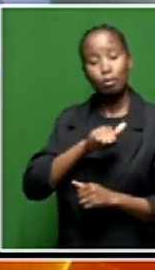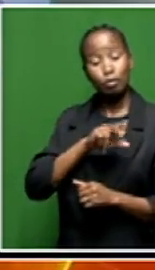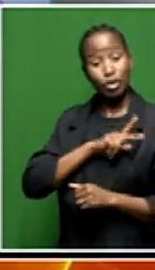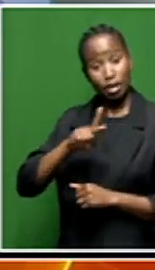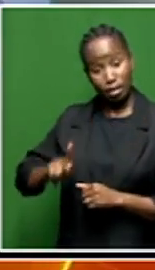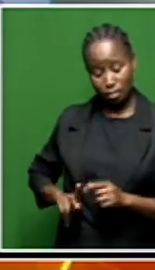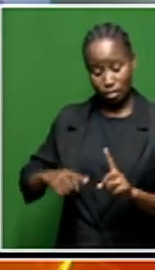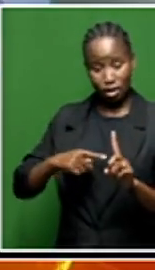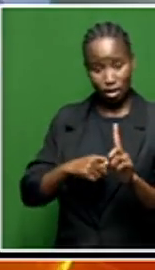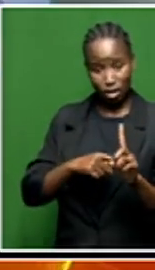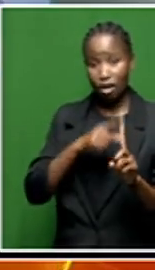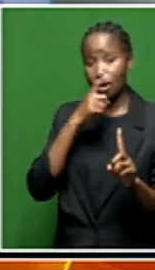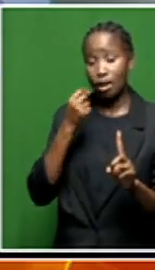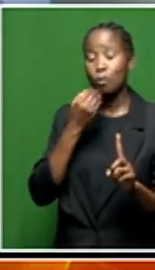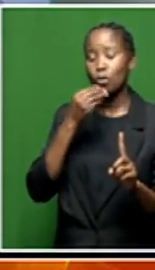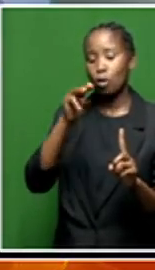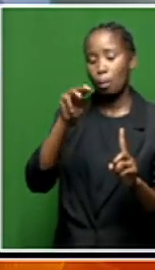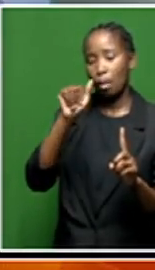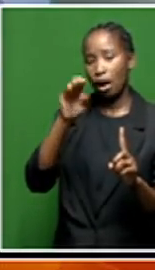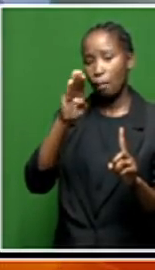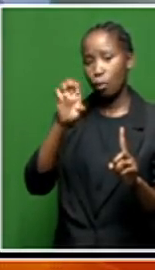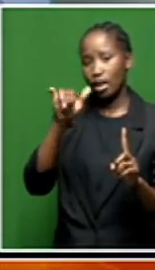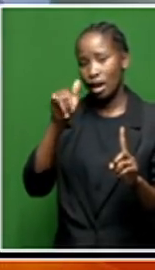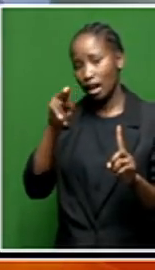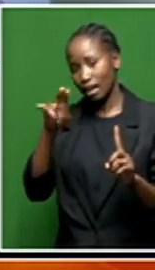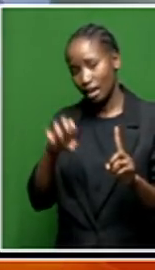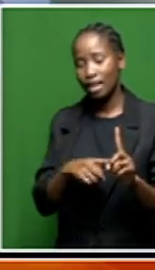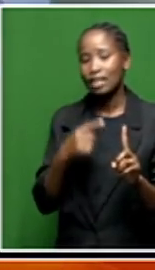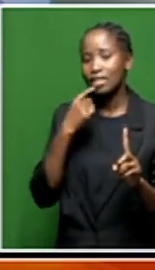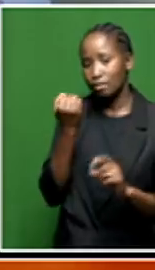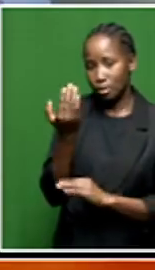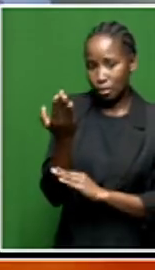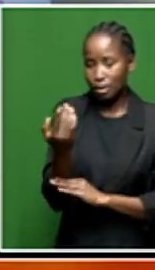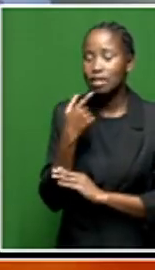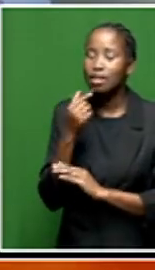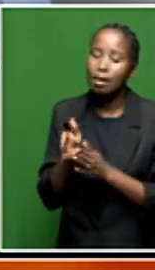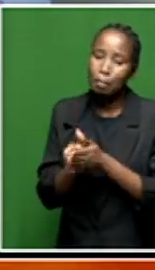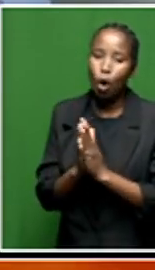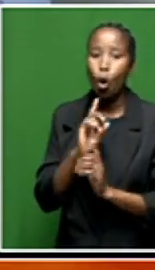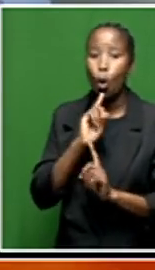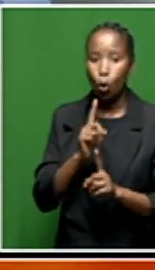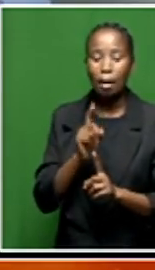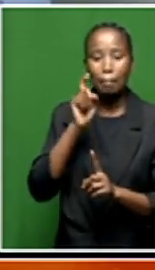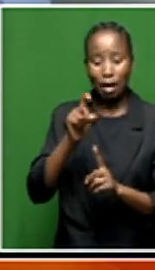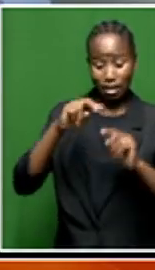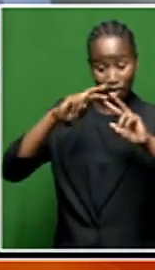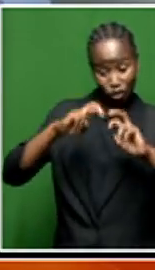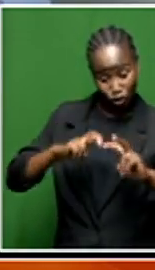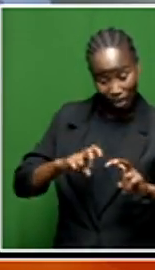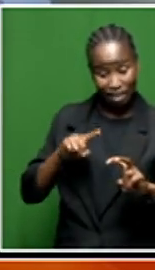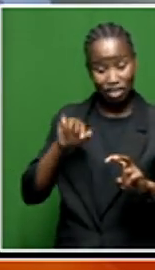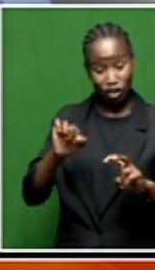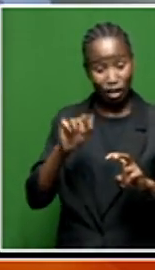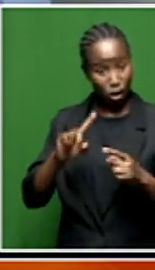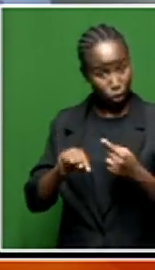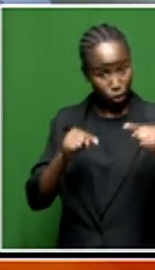that was filed in September says that his application is asking for an order to set aside the investigation that was launched